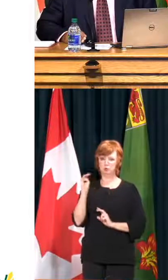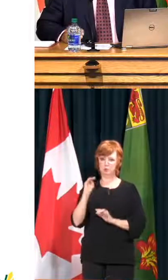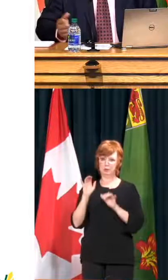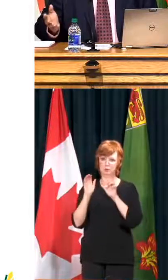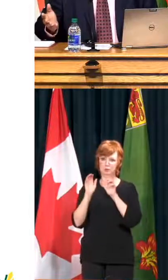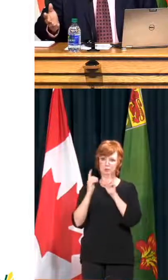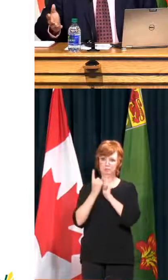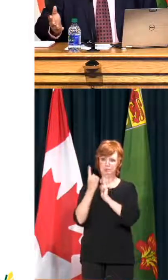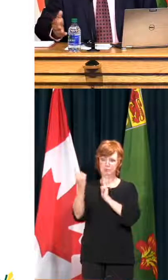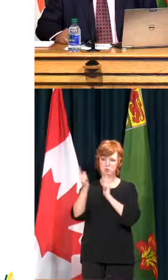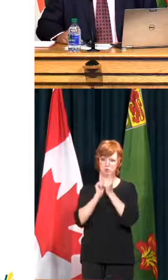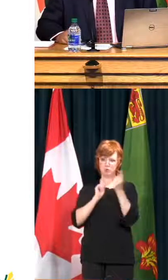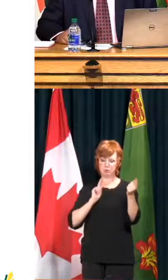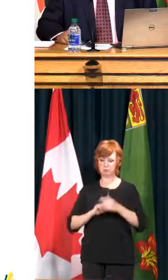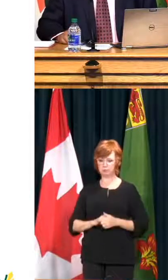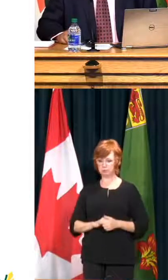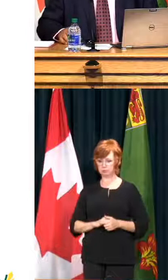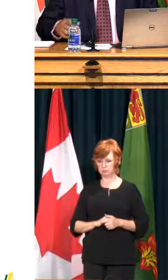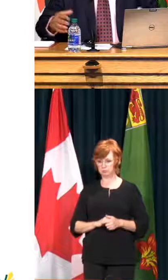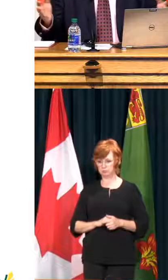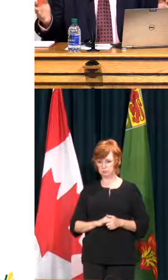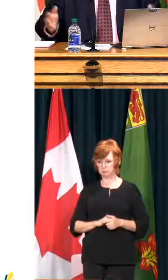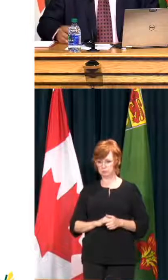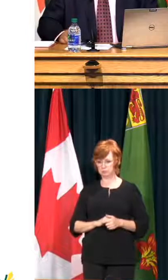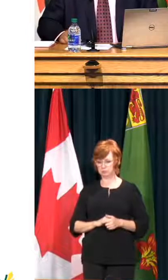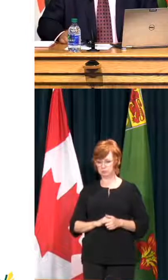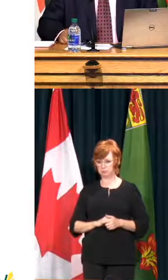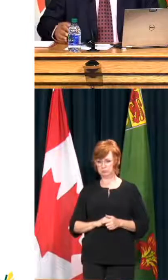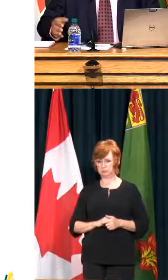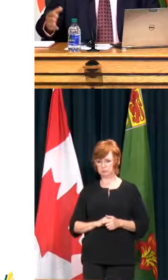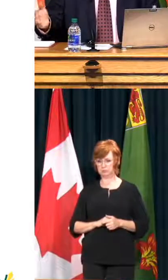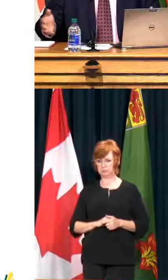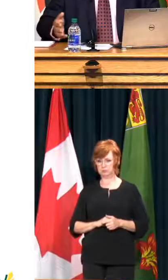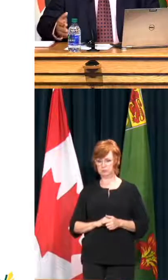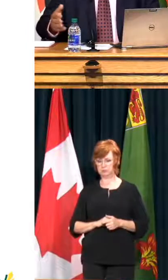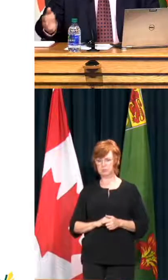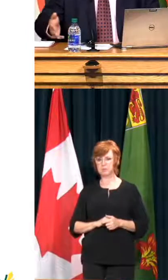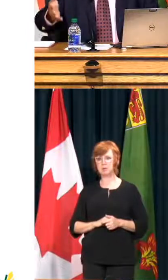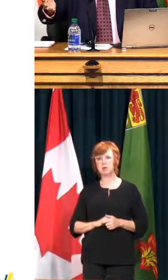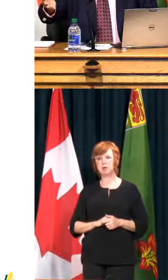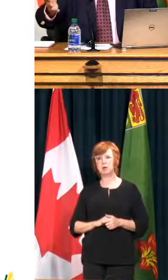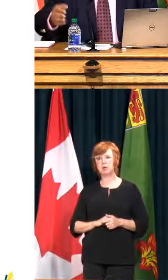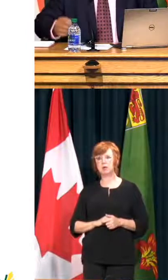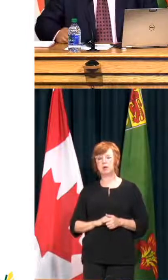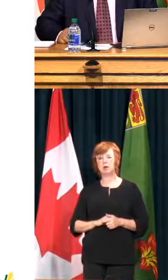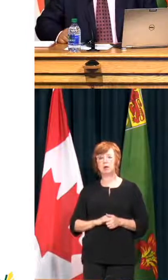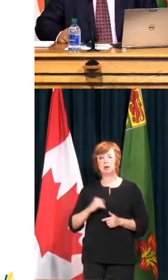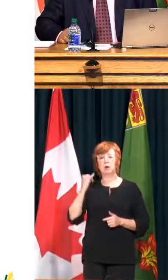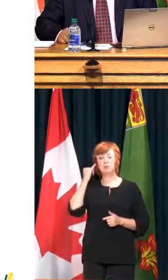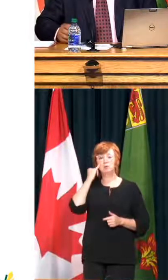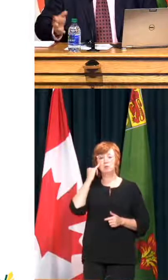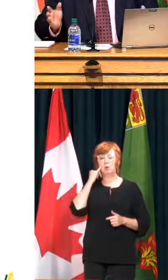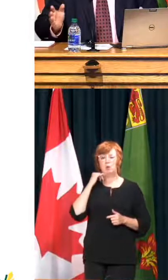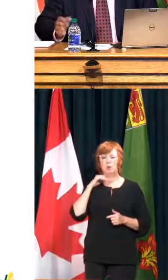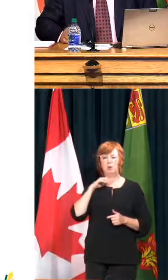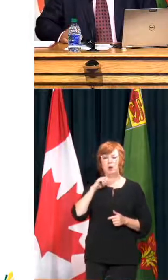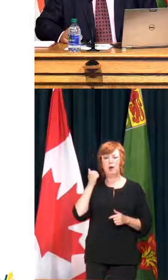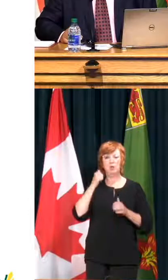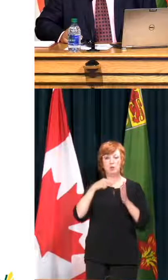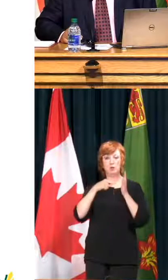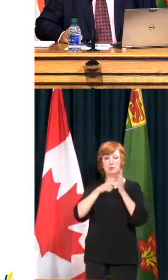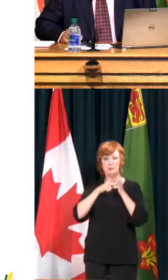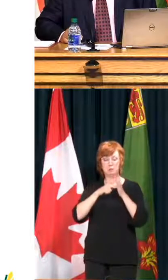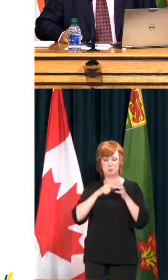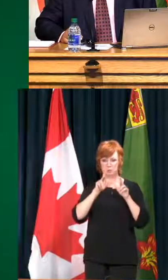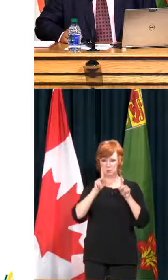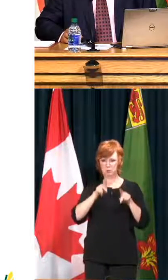that. And, people have mentioned still that, they moved into a new house and neighbors came and they kind of offered their hand. So I was kind of surprised